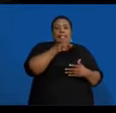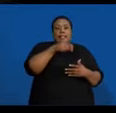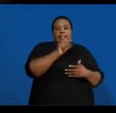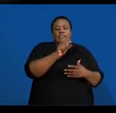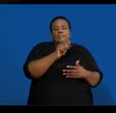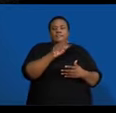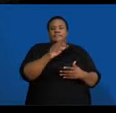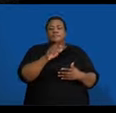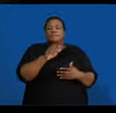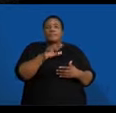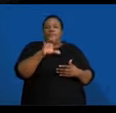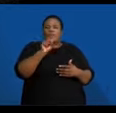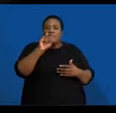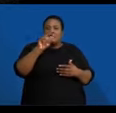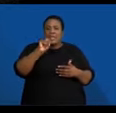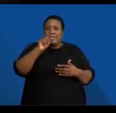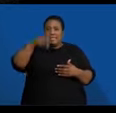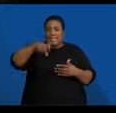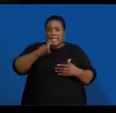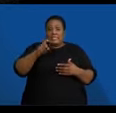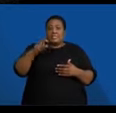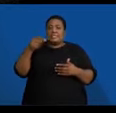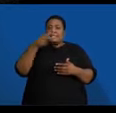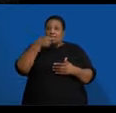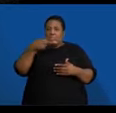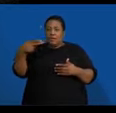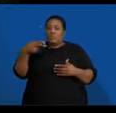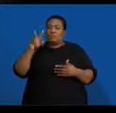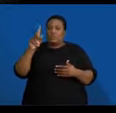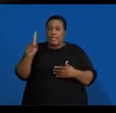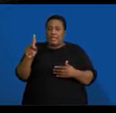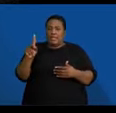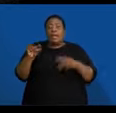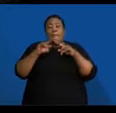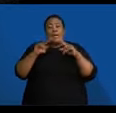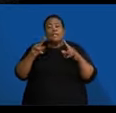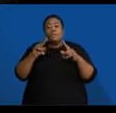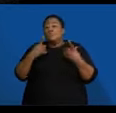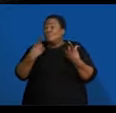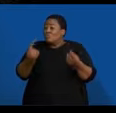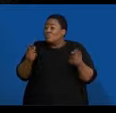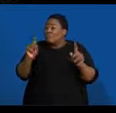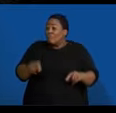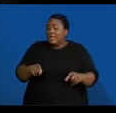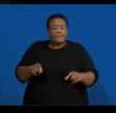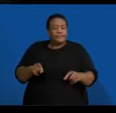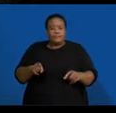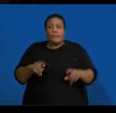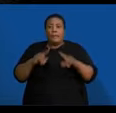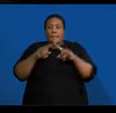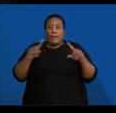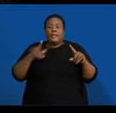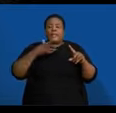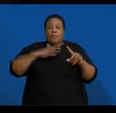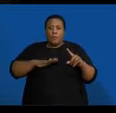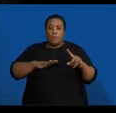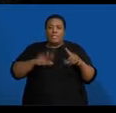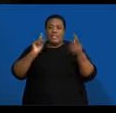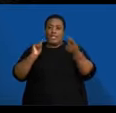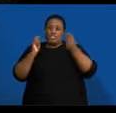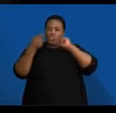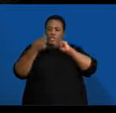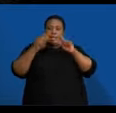work around it like that. But in this instance, you don't really need to do that. Instead, they want the turning point,